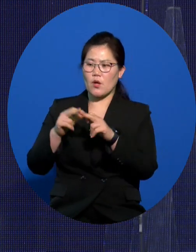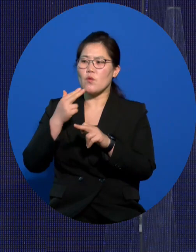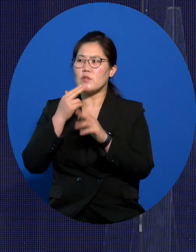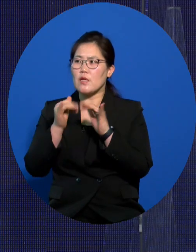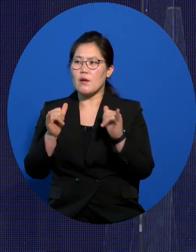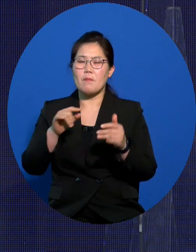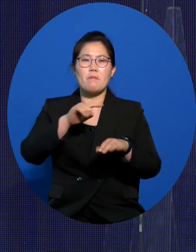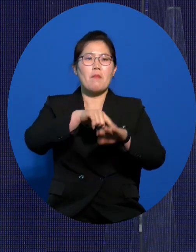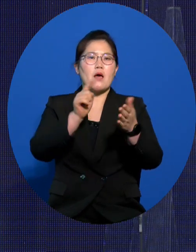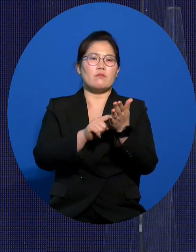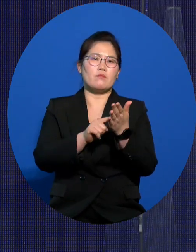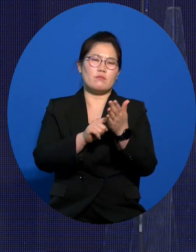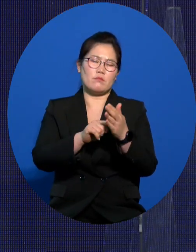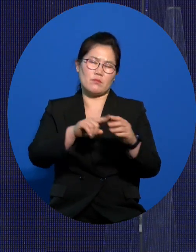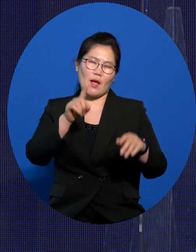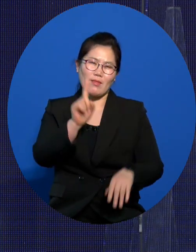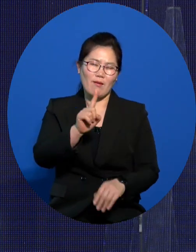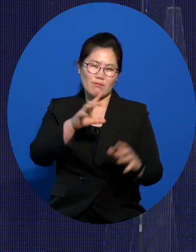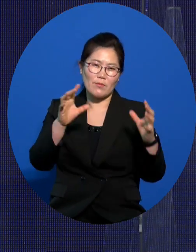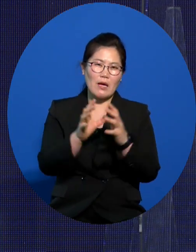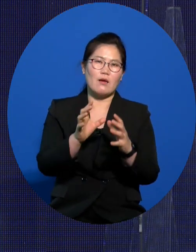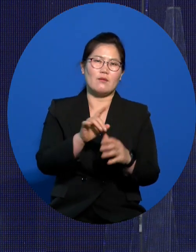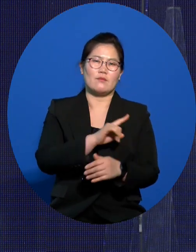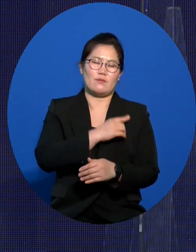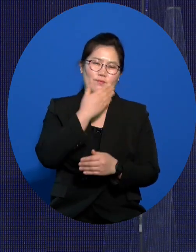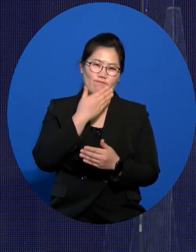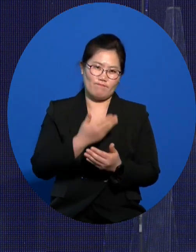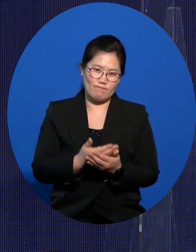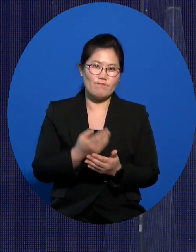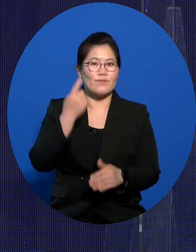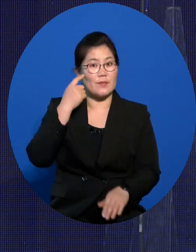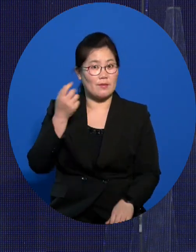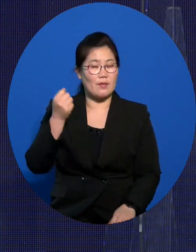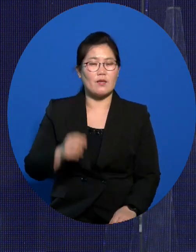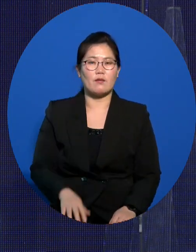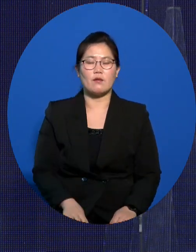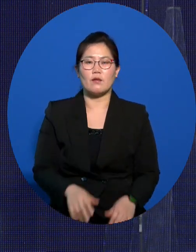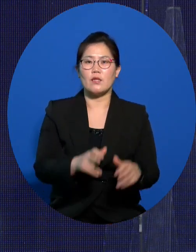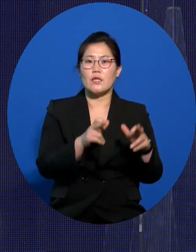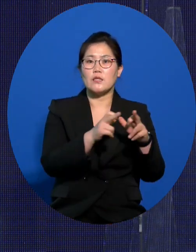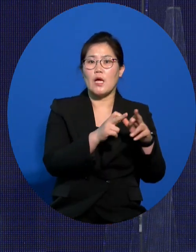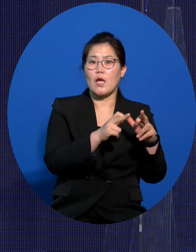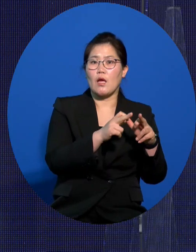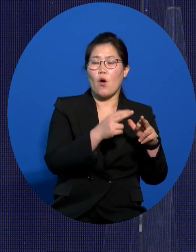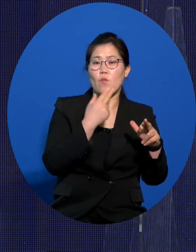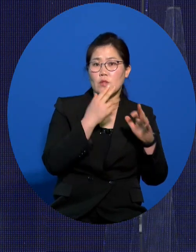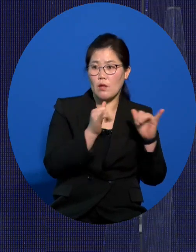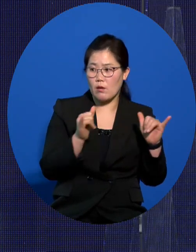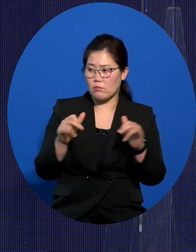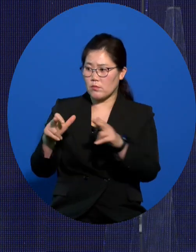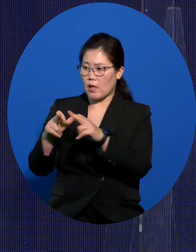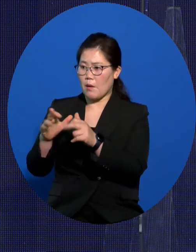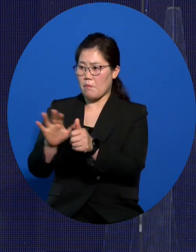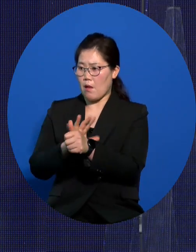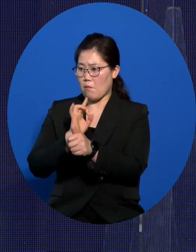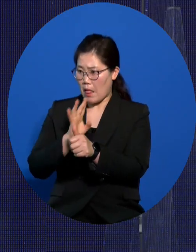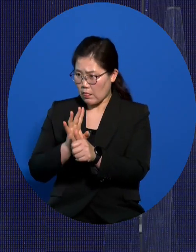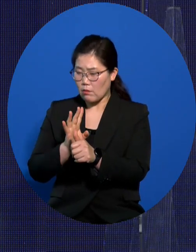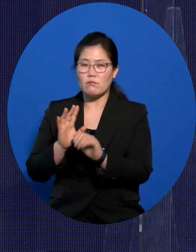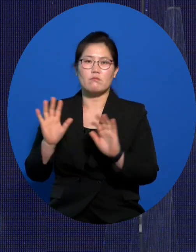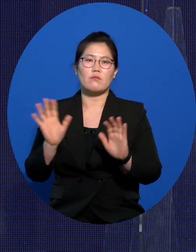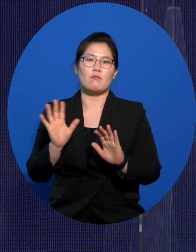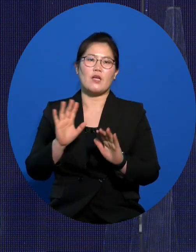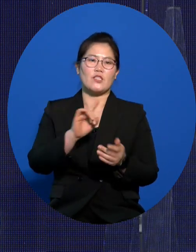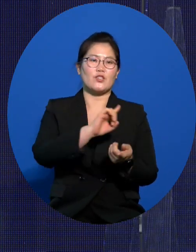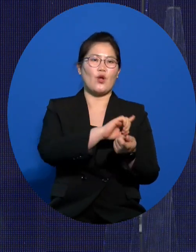there is a connection of the hearts and the minds between the two. So the able people always